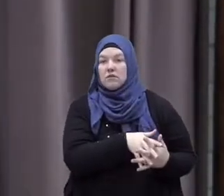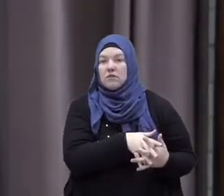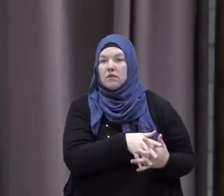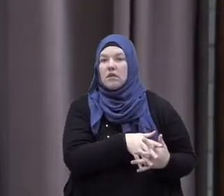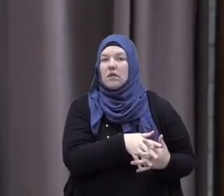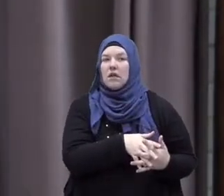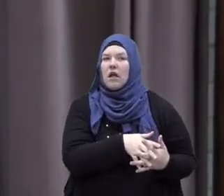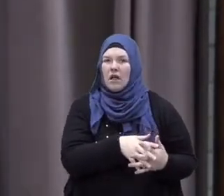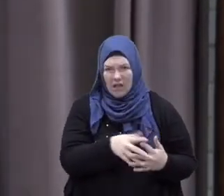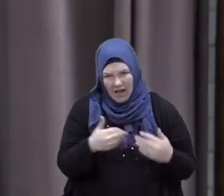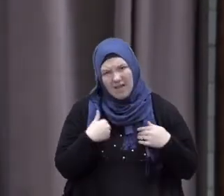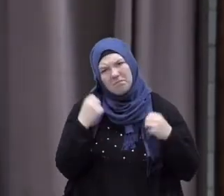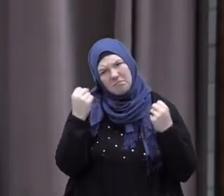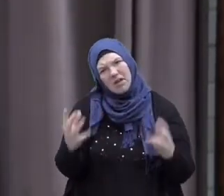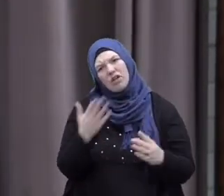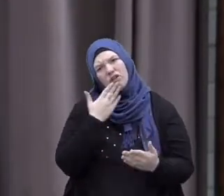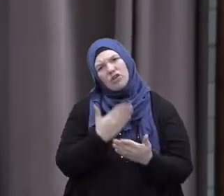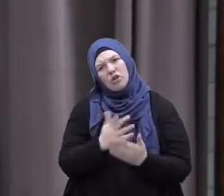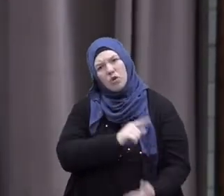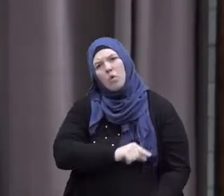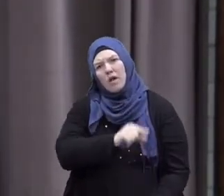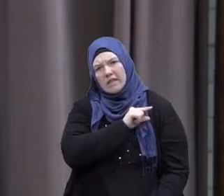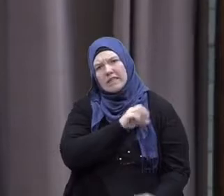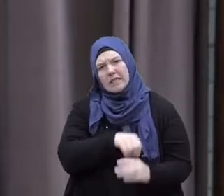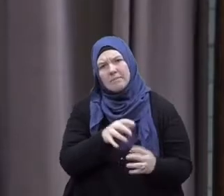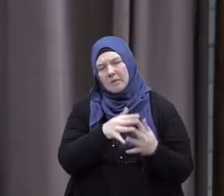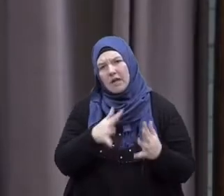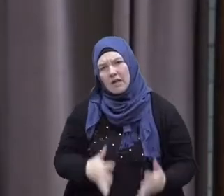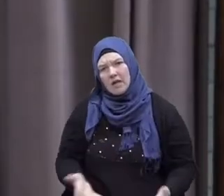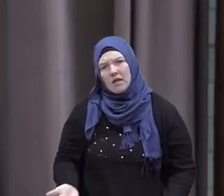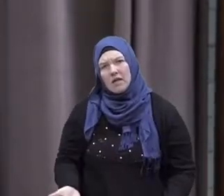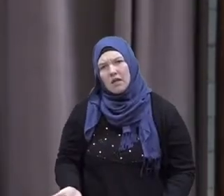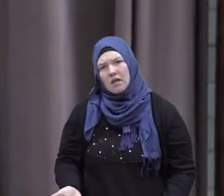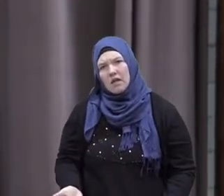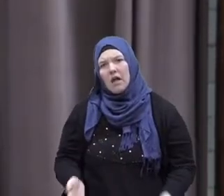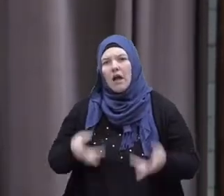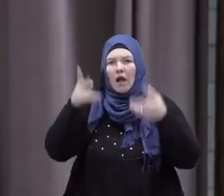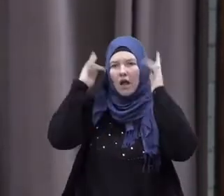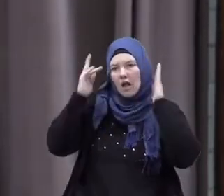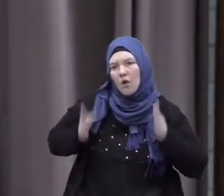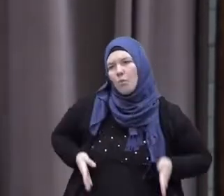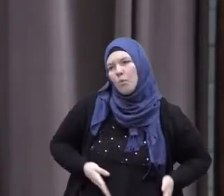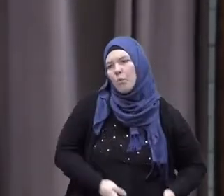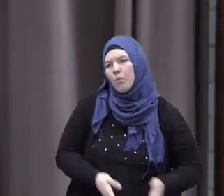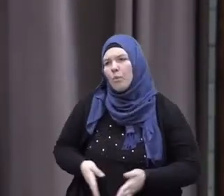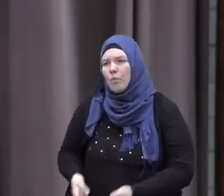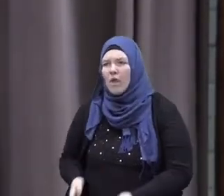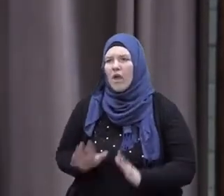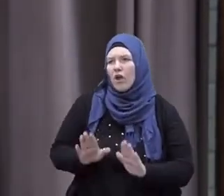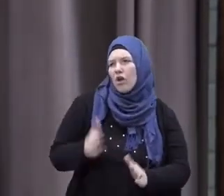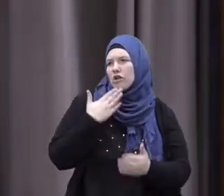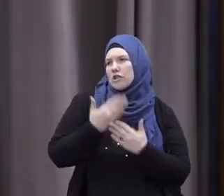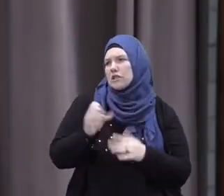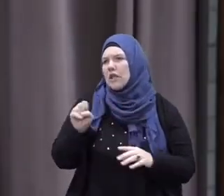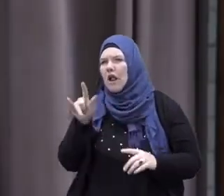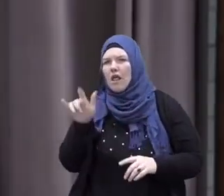nothing great in America except a haircut, a tight pant, and that's all what it is.